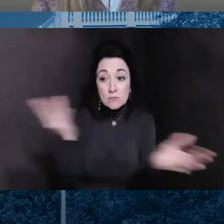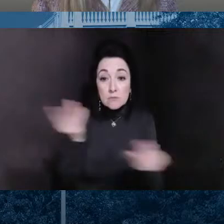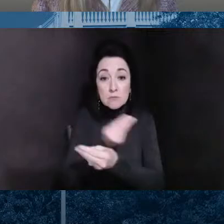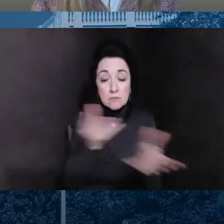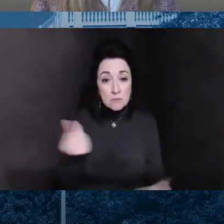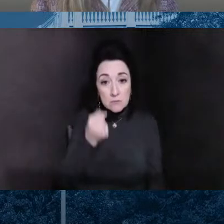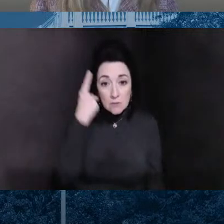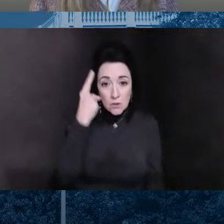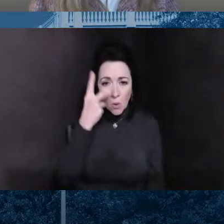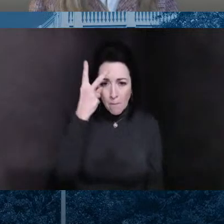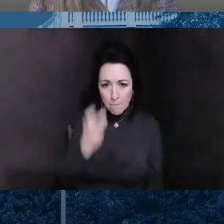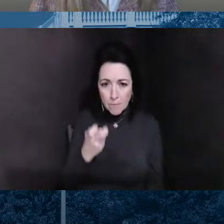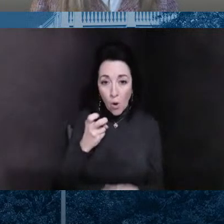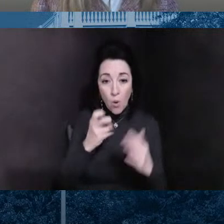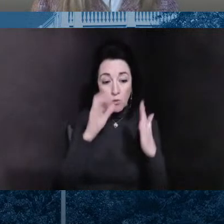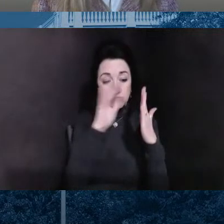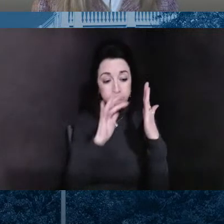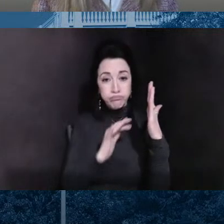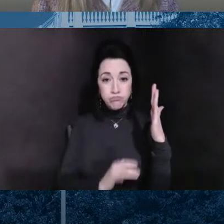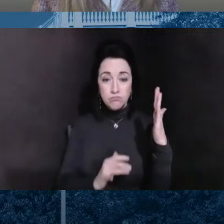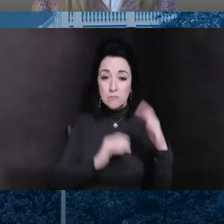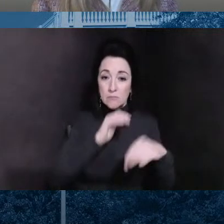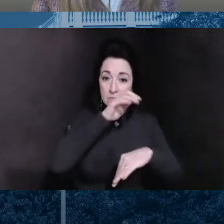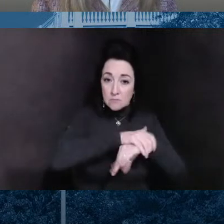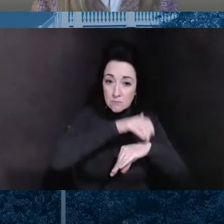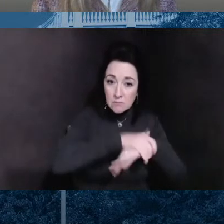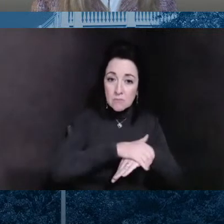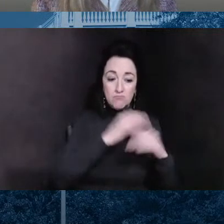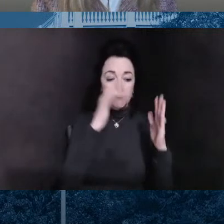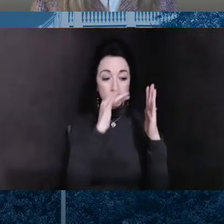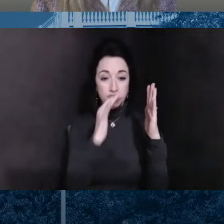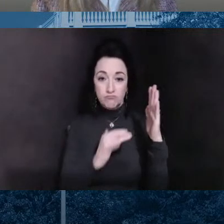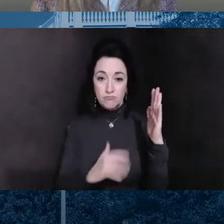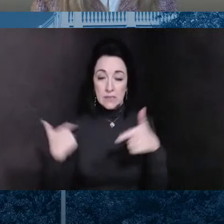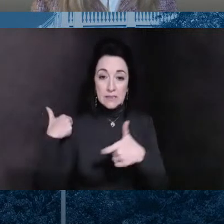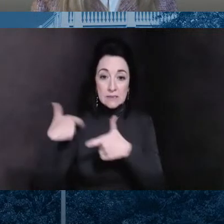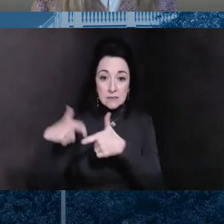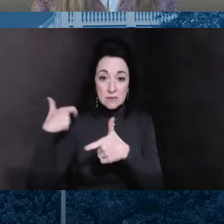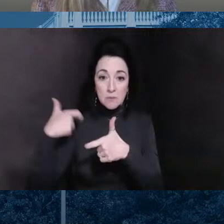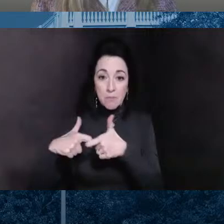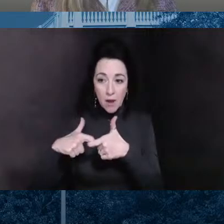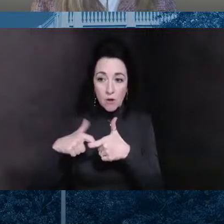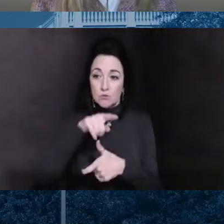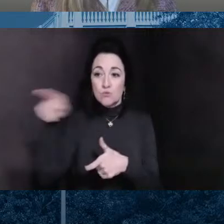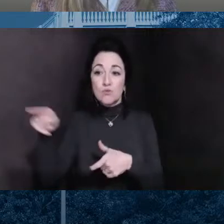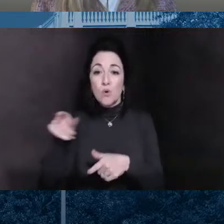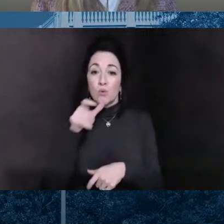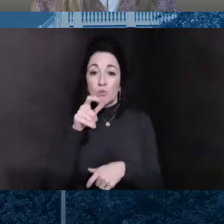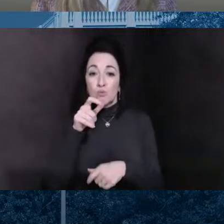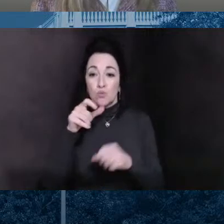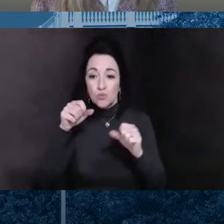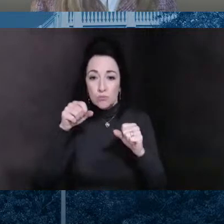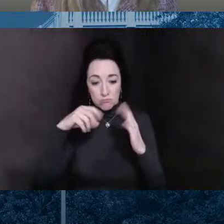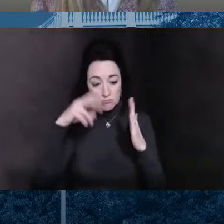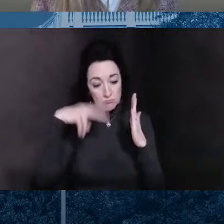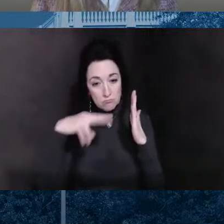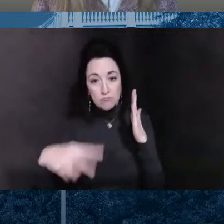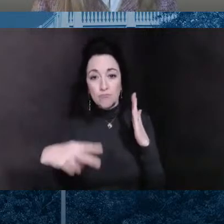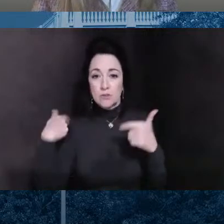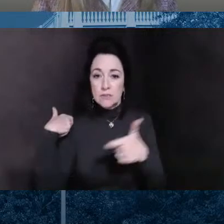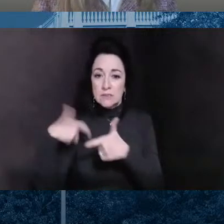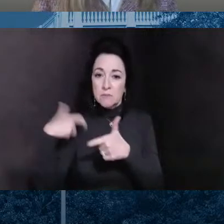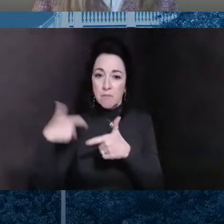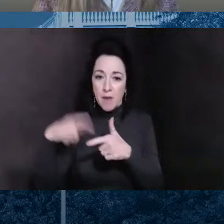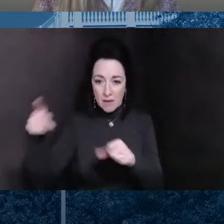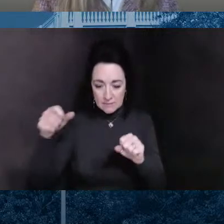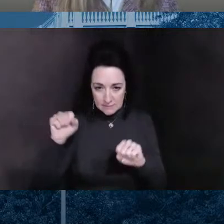partnering with our community partners to get that word out. The last thing on my list is to encourage people to